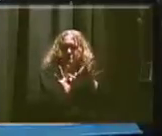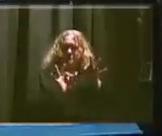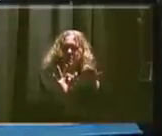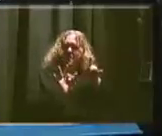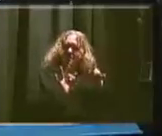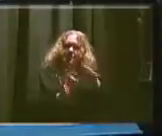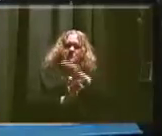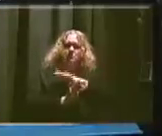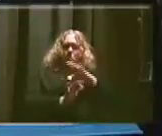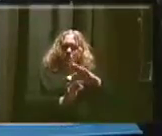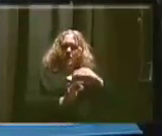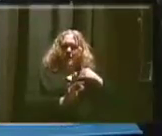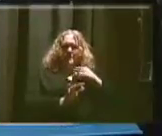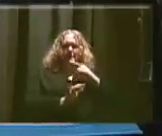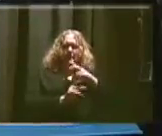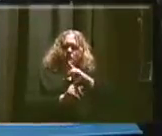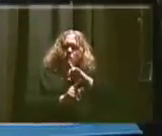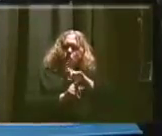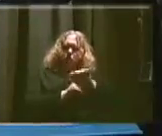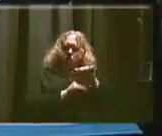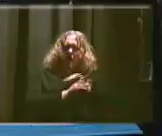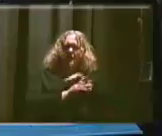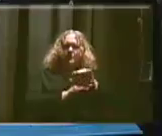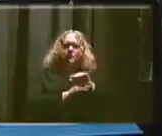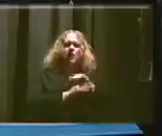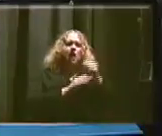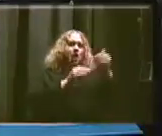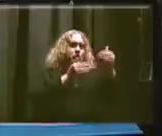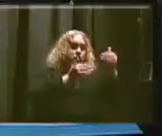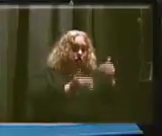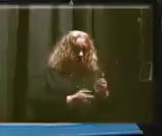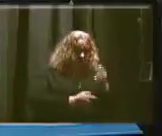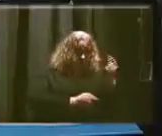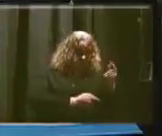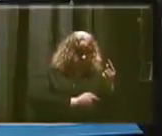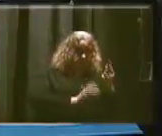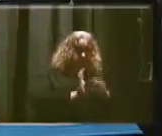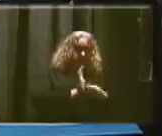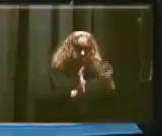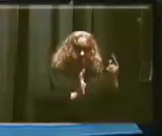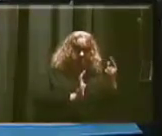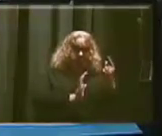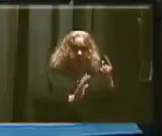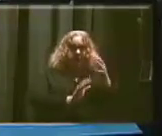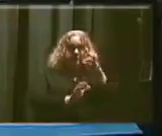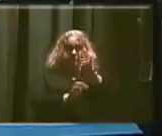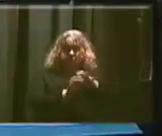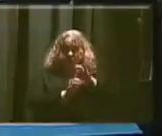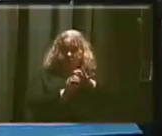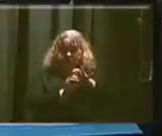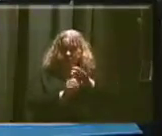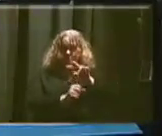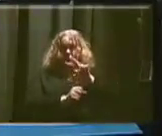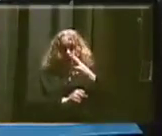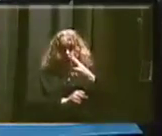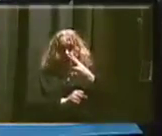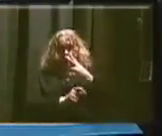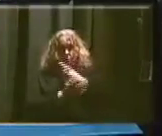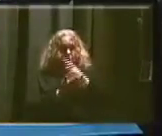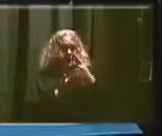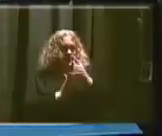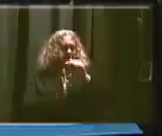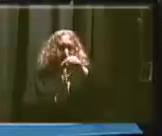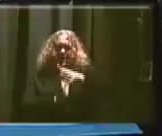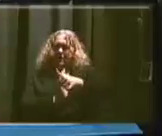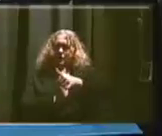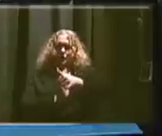true practice of introducing something in a work session once and voting on it 2 weeks later is inaccurate,